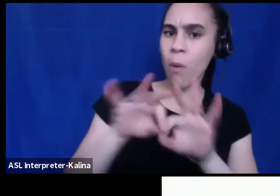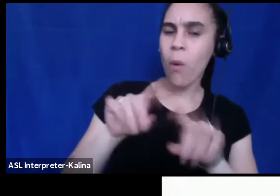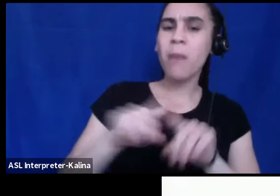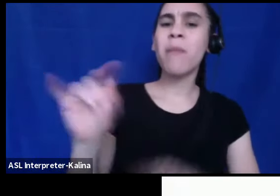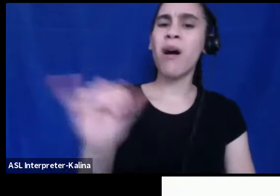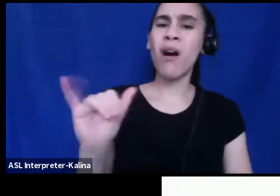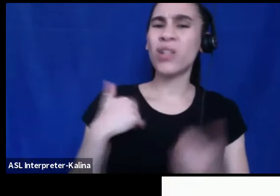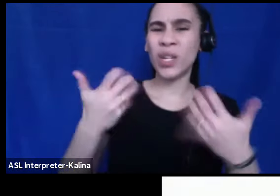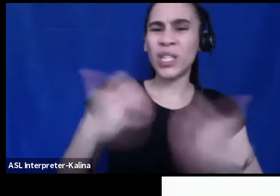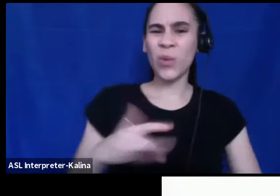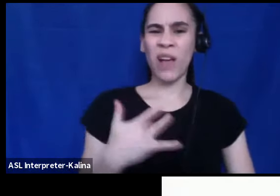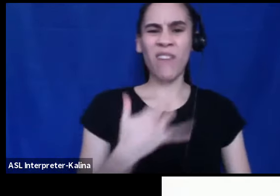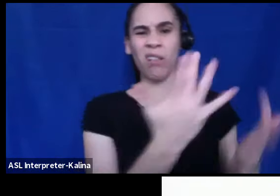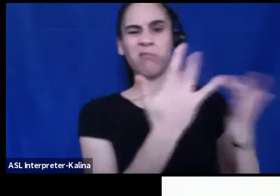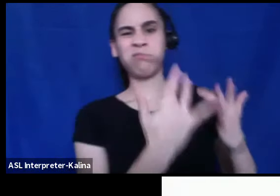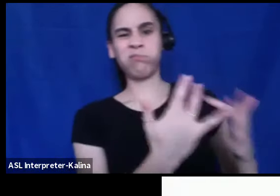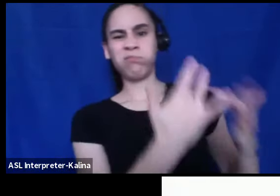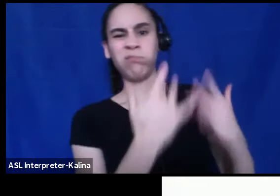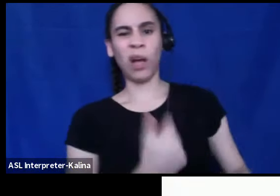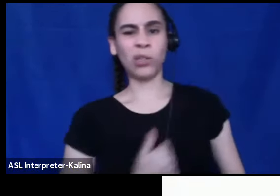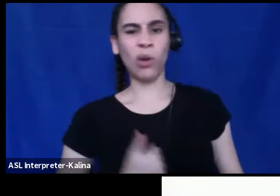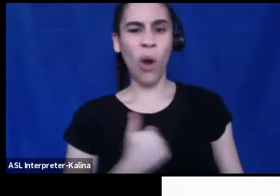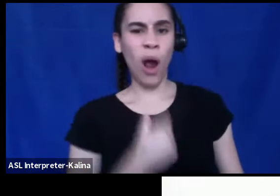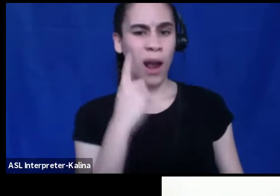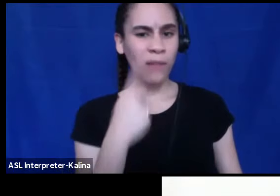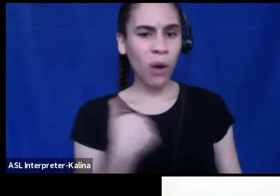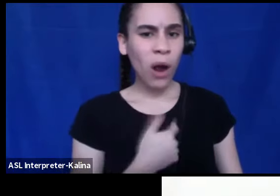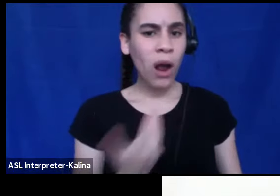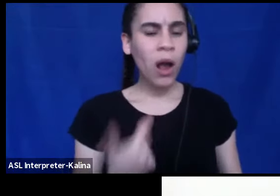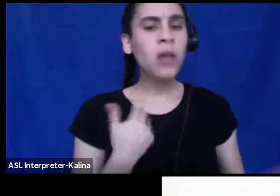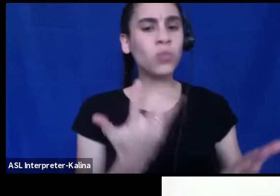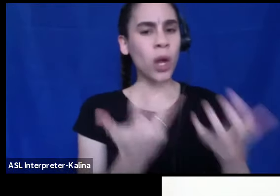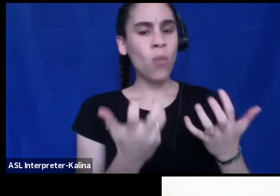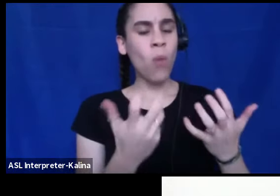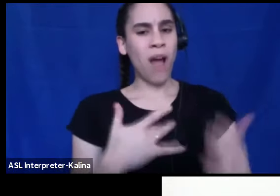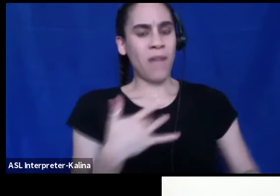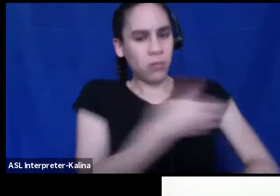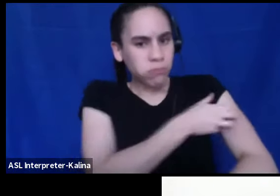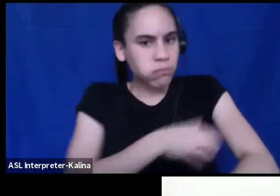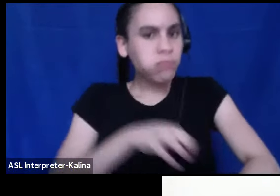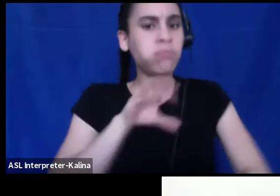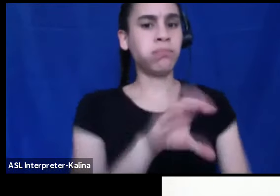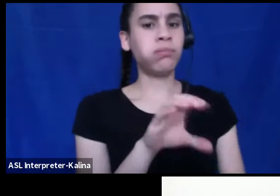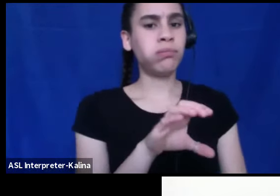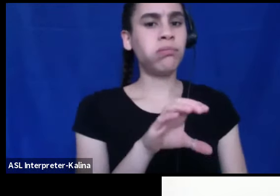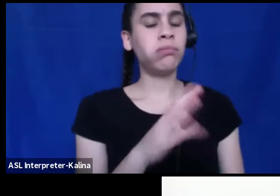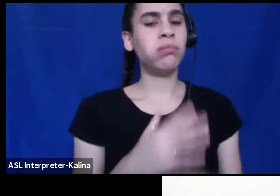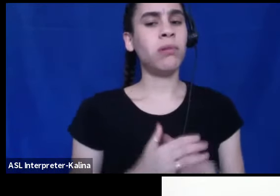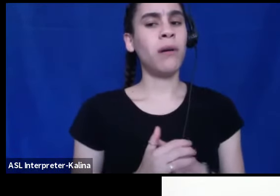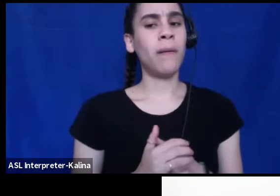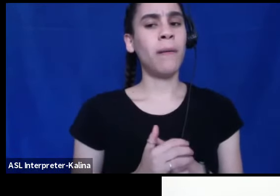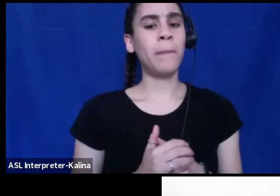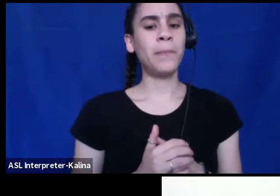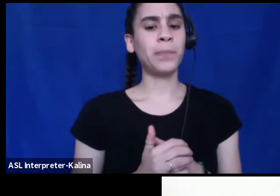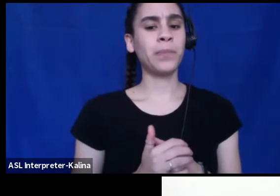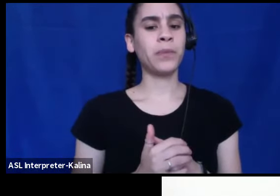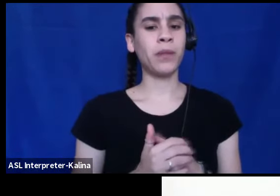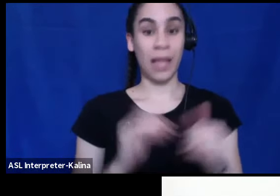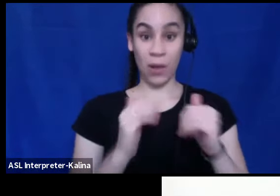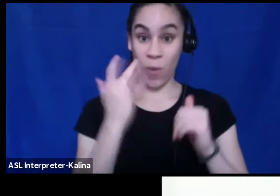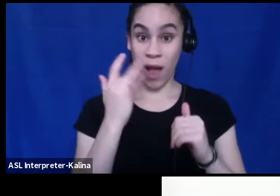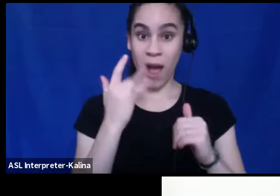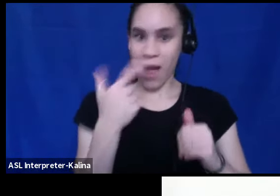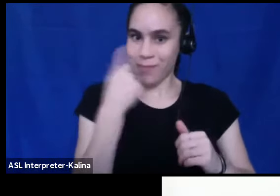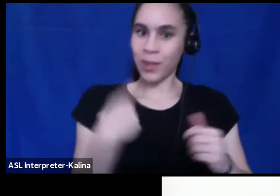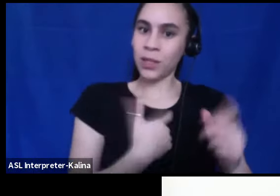people to feel sorry for us. If anything, we want people to feel empowered by us on what we have been able to achieve.